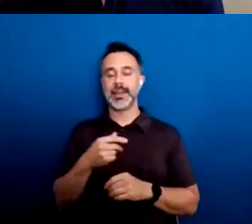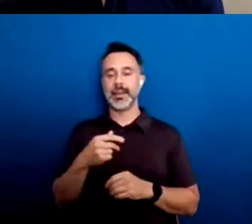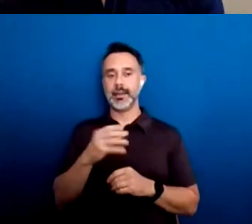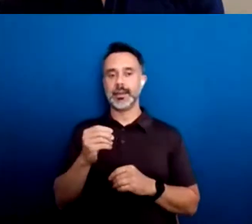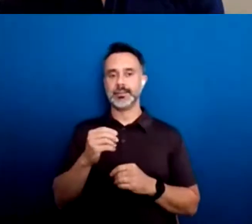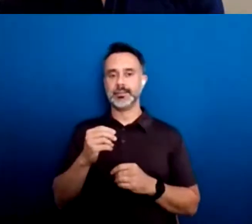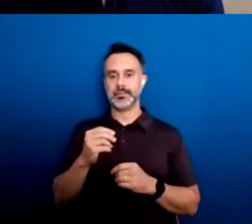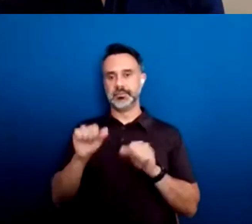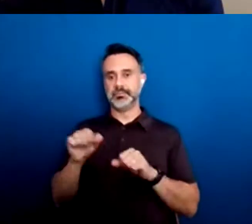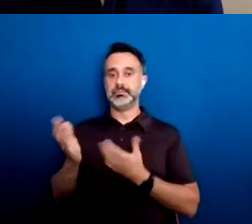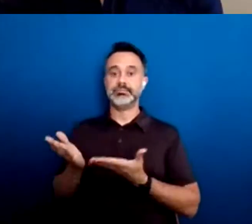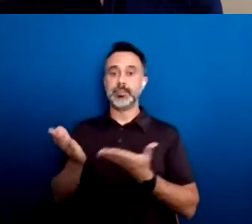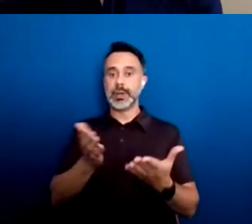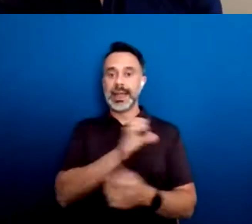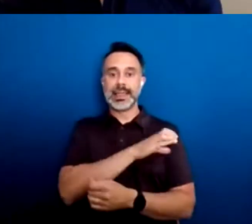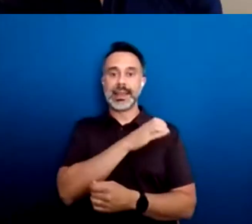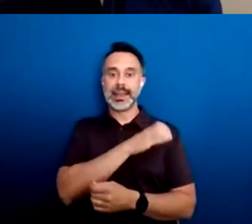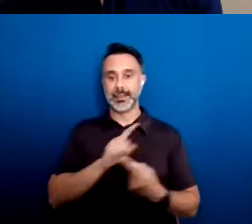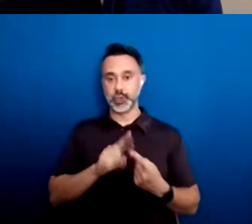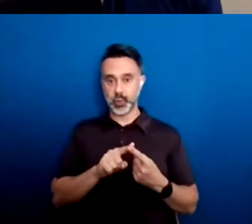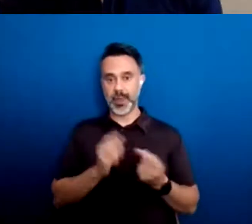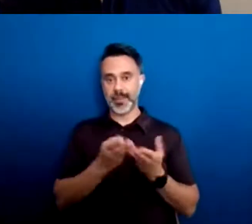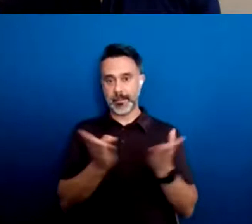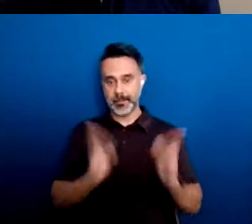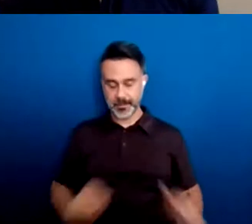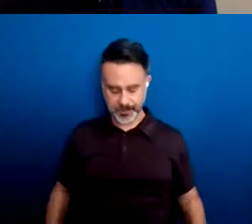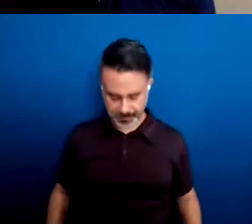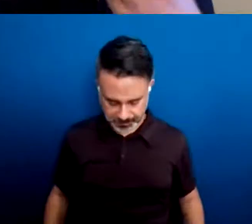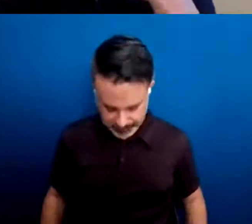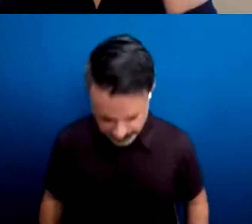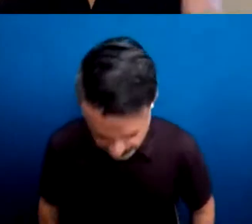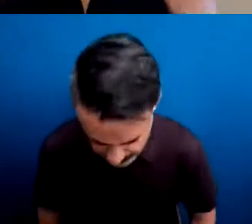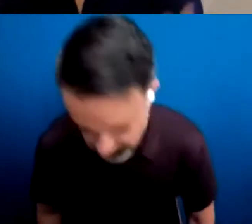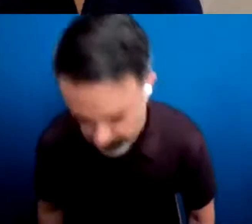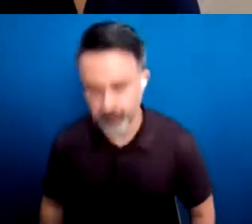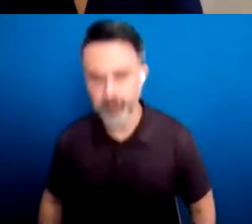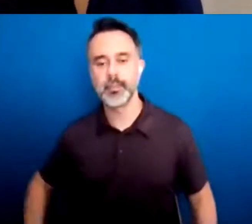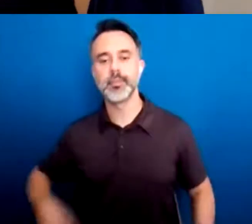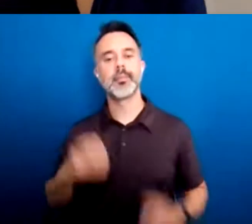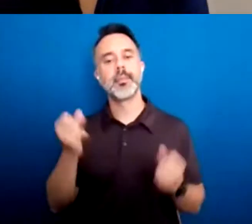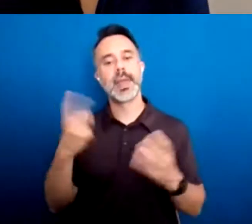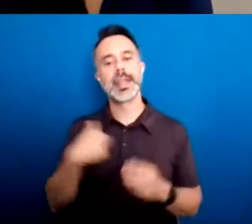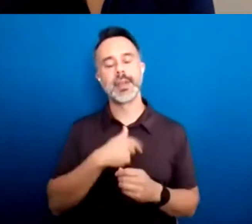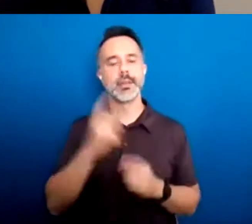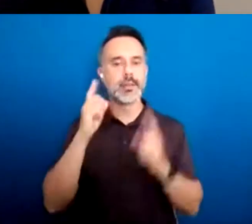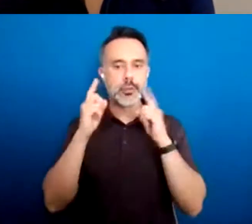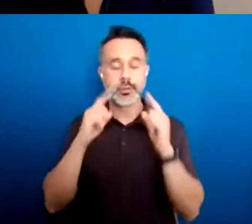them. And I think one other thing, as many of us learned today, the state of California also announced some pretty